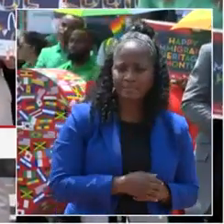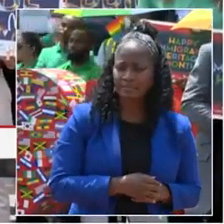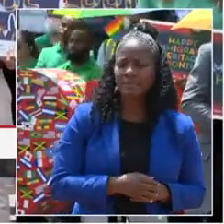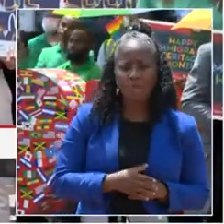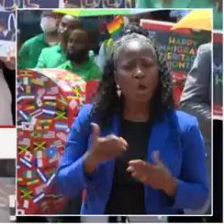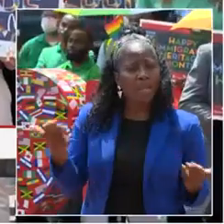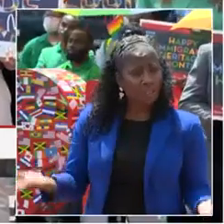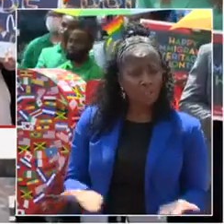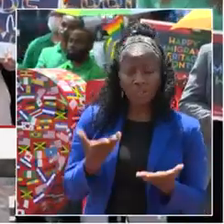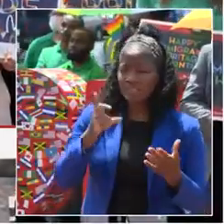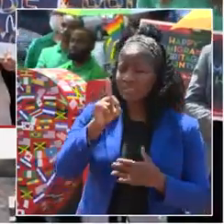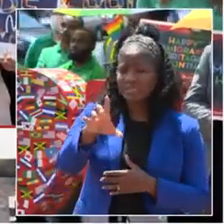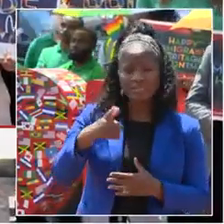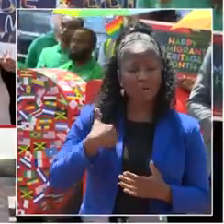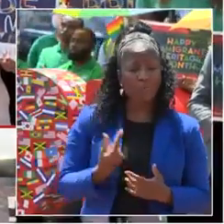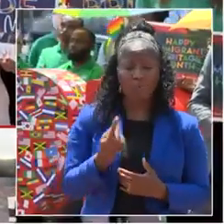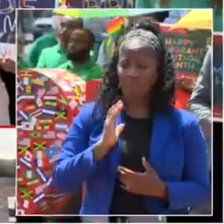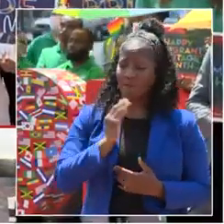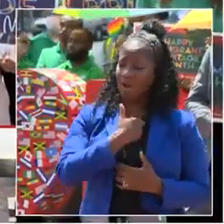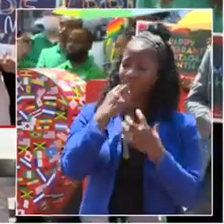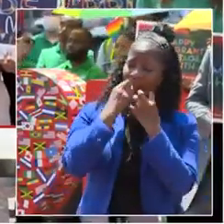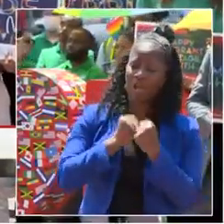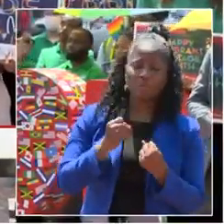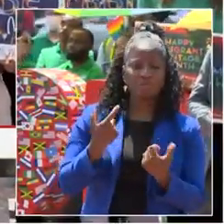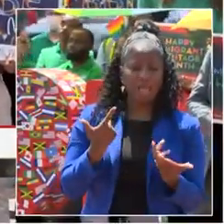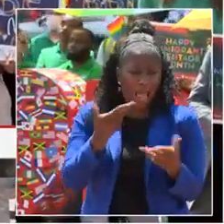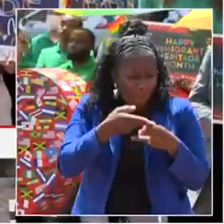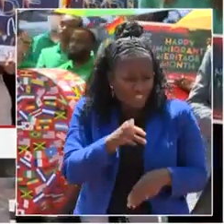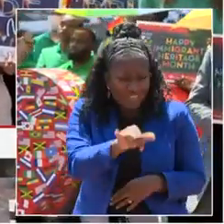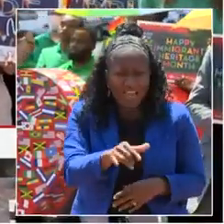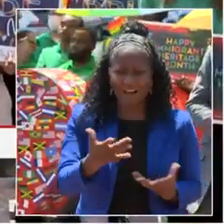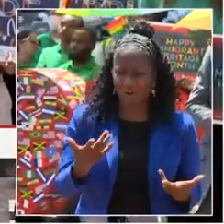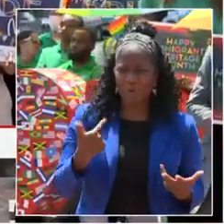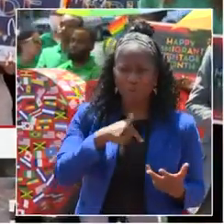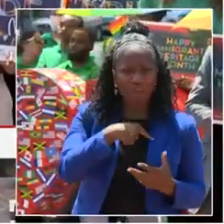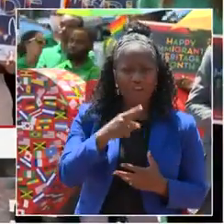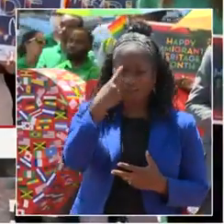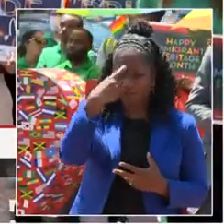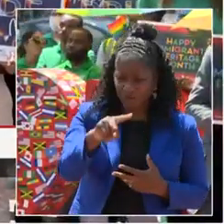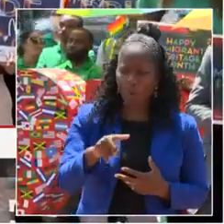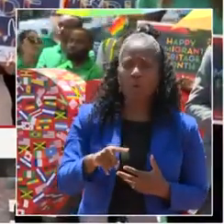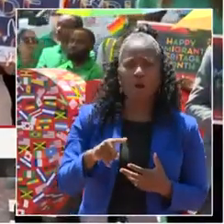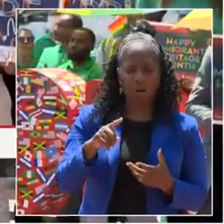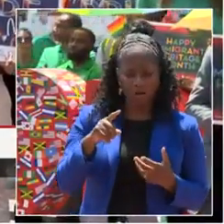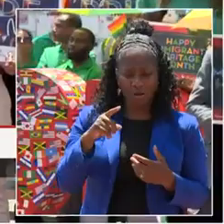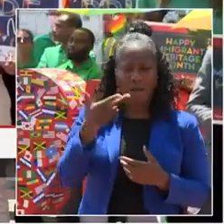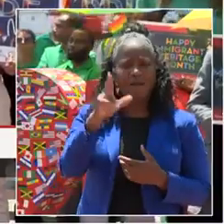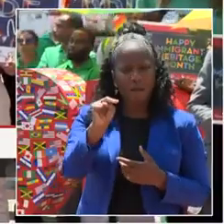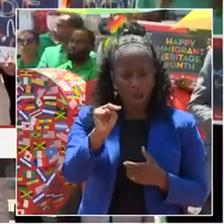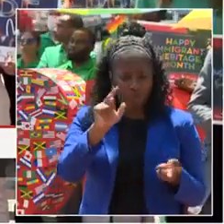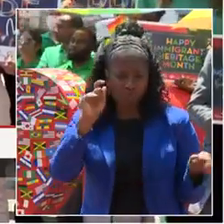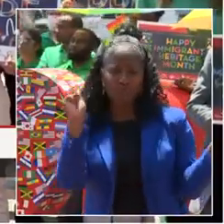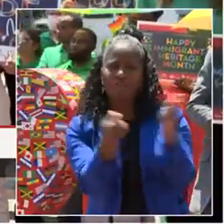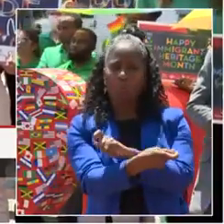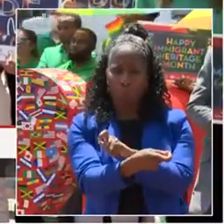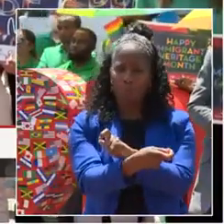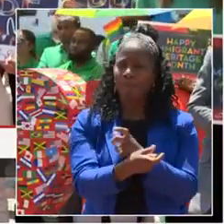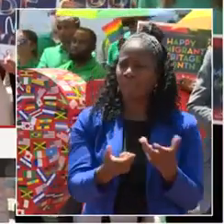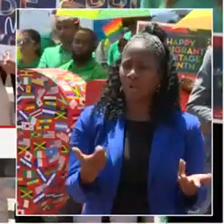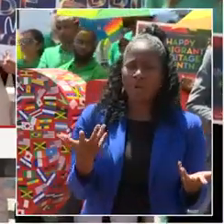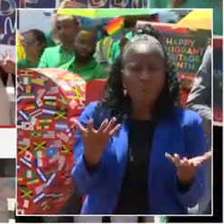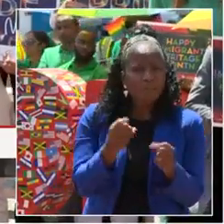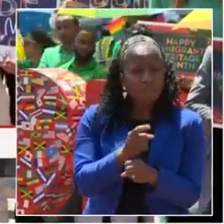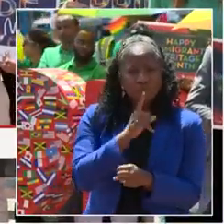the district, one of our values that I mentioned at the top is we're for sensible gun reform. And we want to protect each